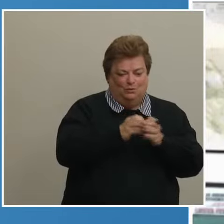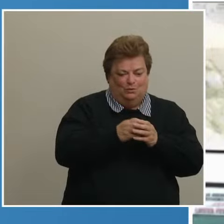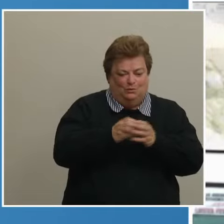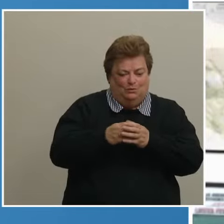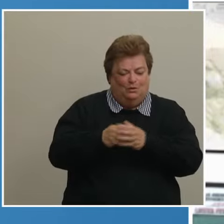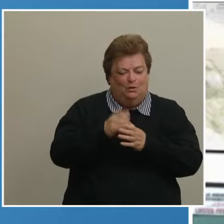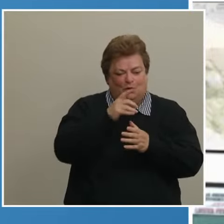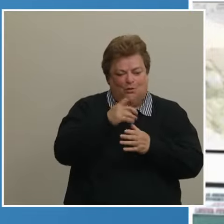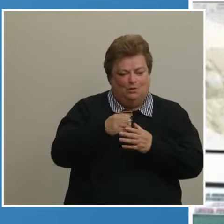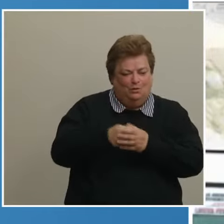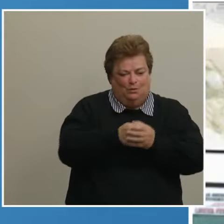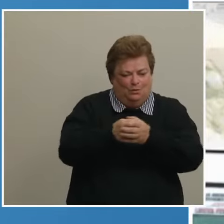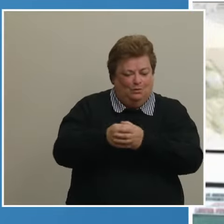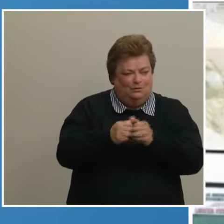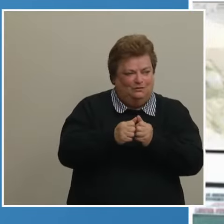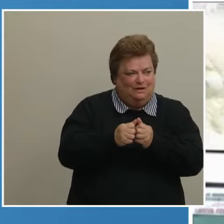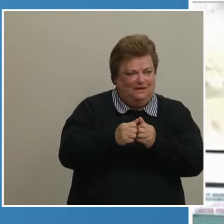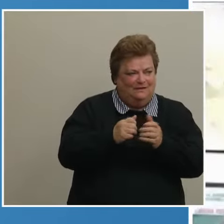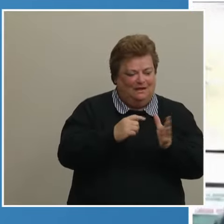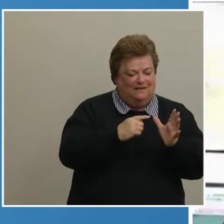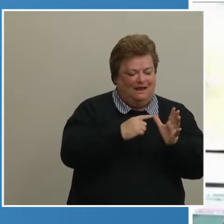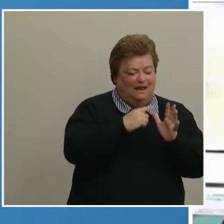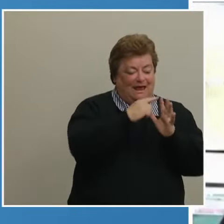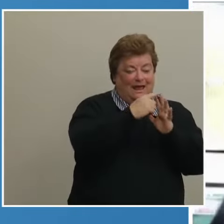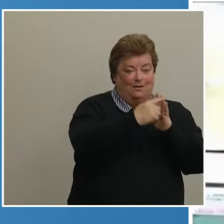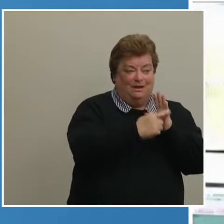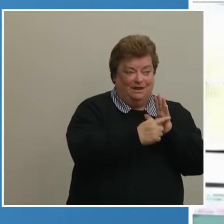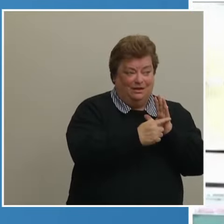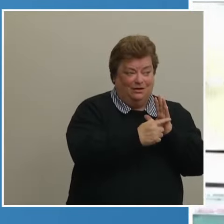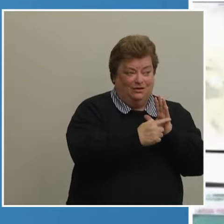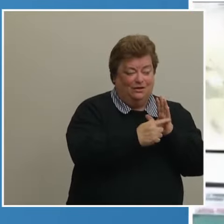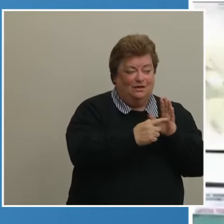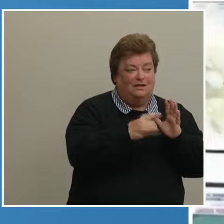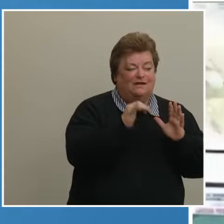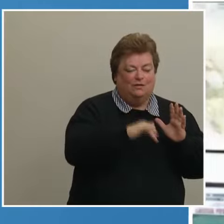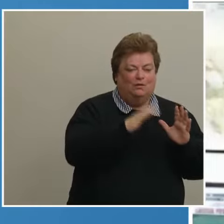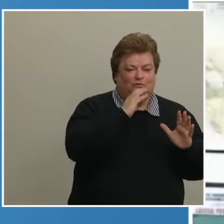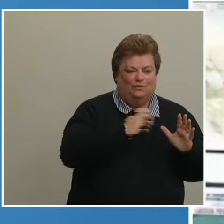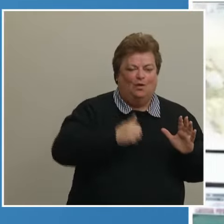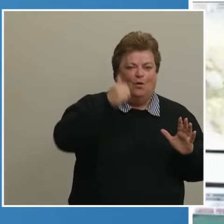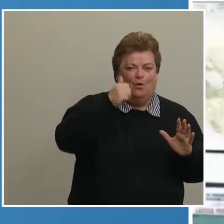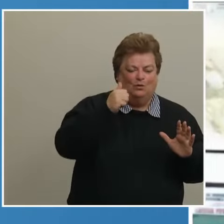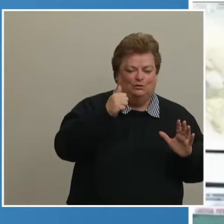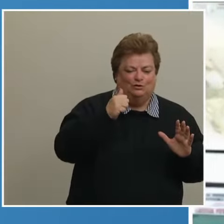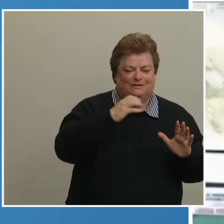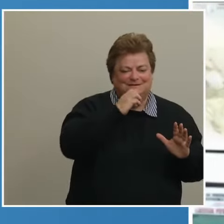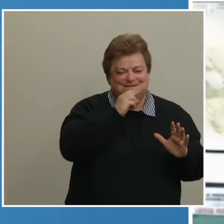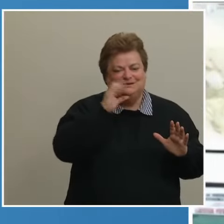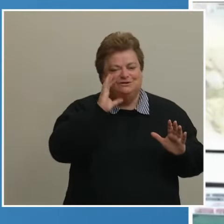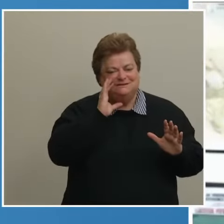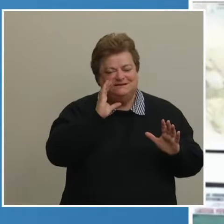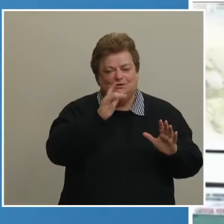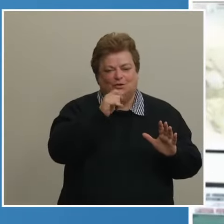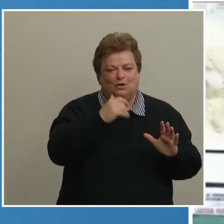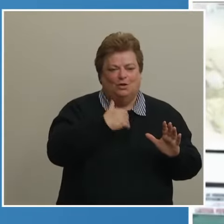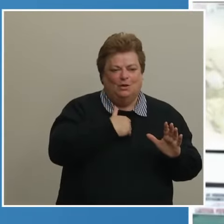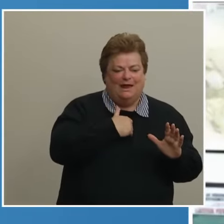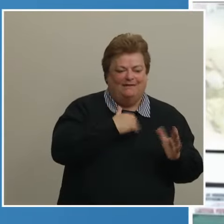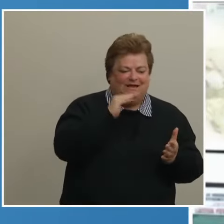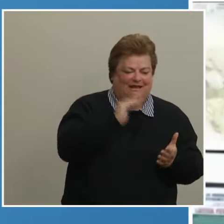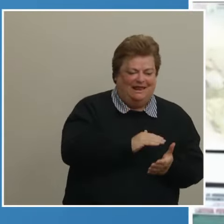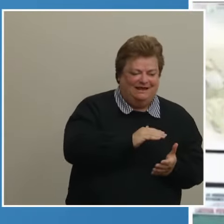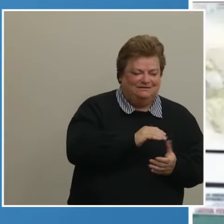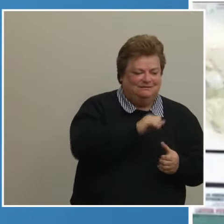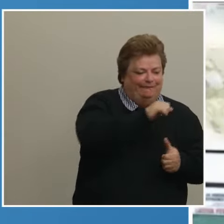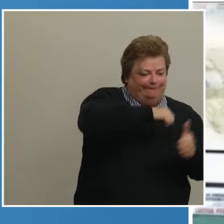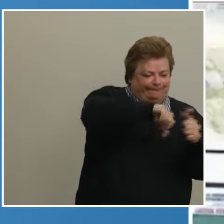closely associated. Out here at the ends of the fingers are older folks and seniors who have fewer social connections,